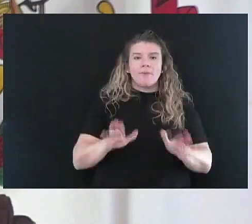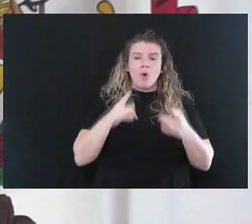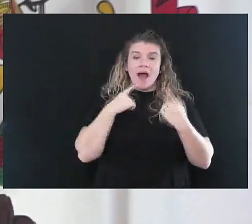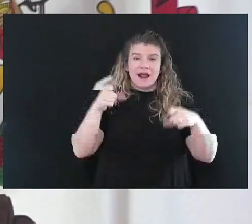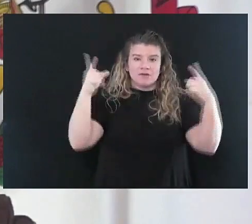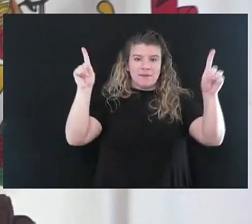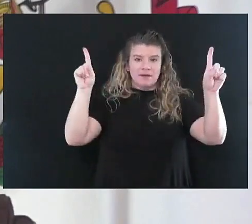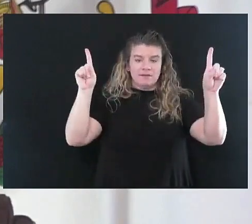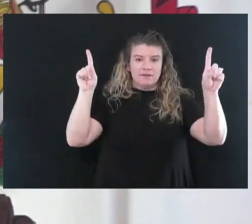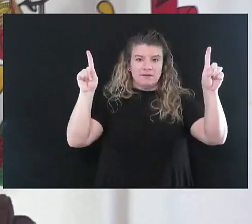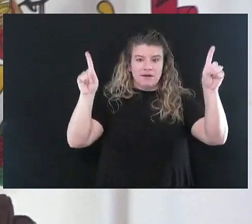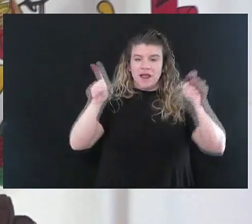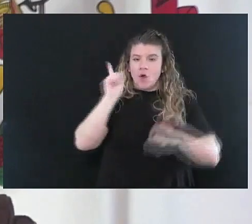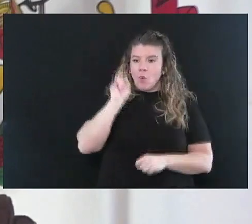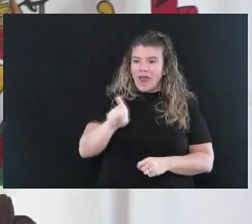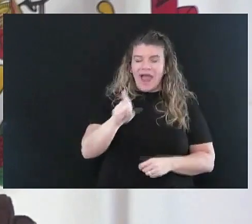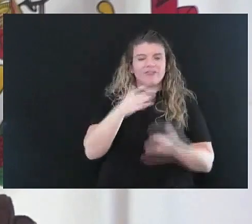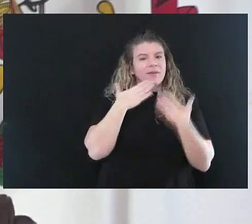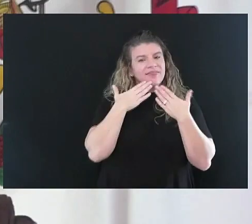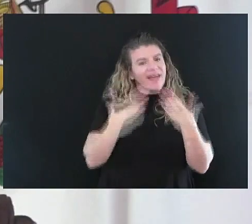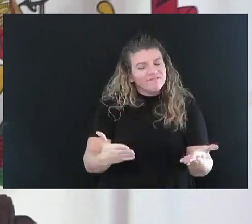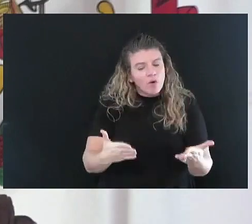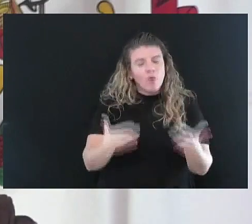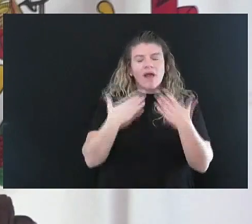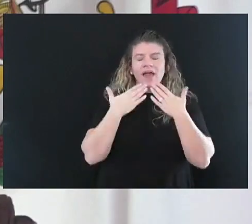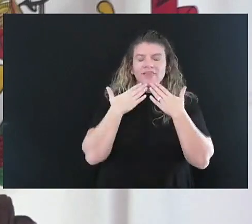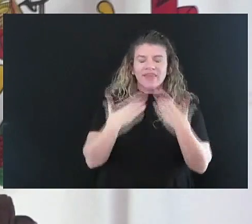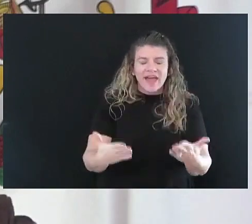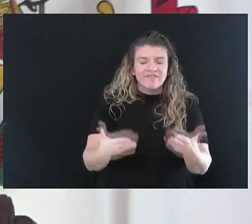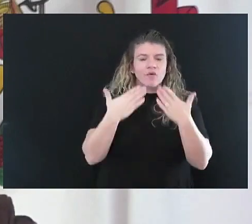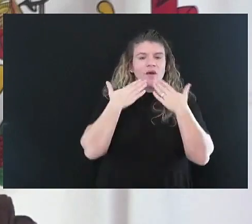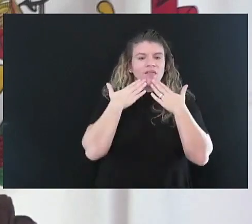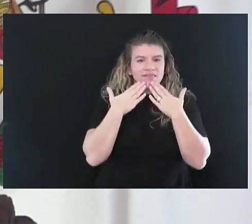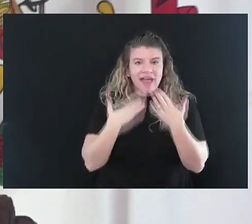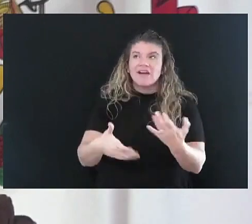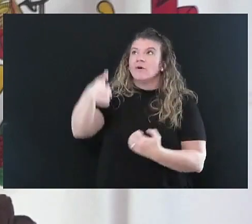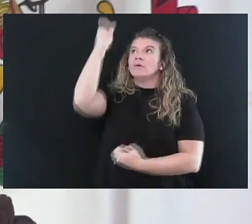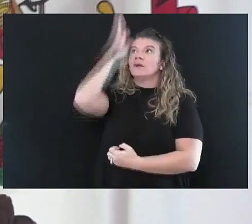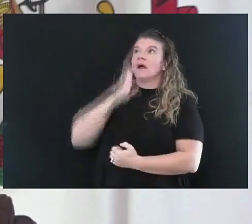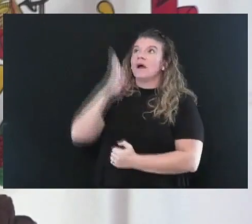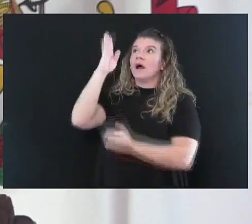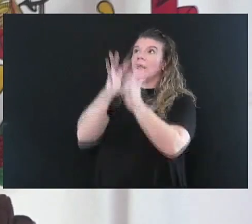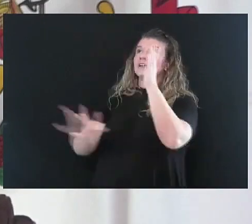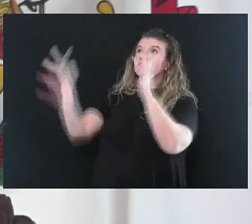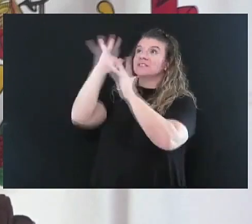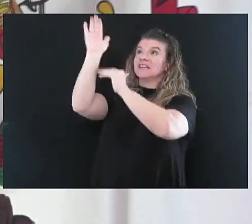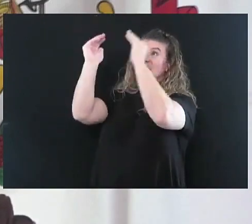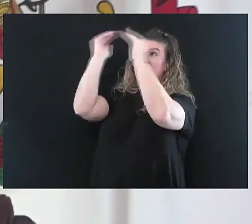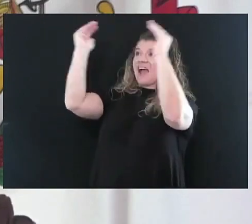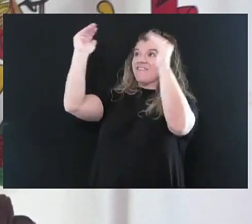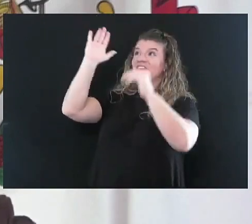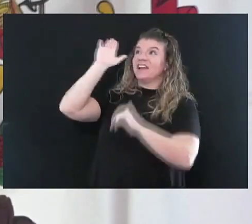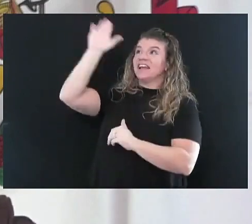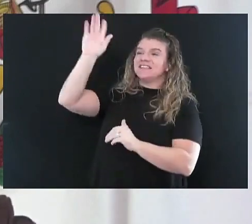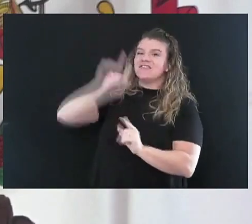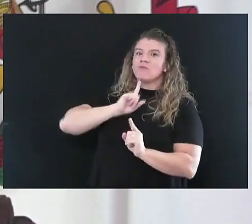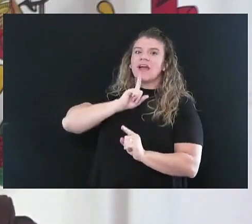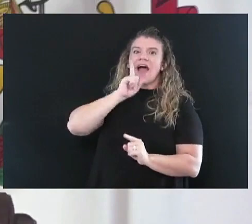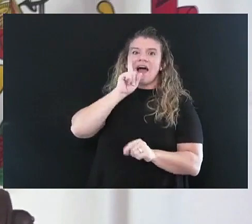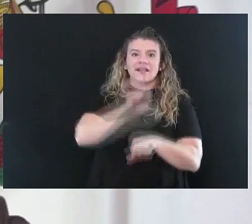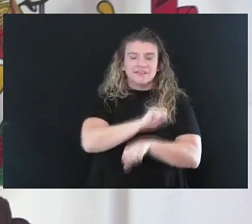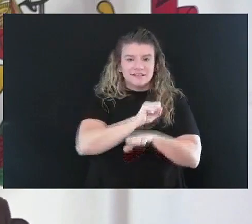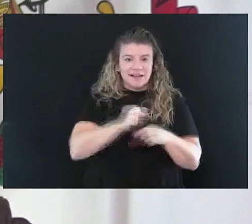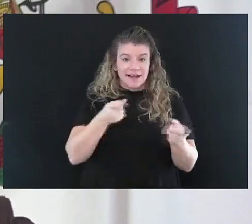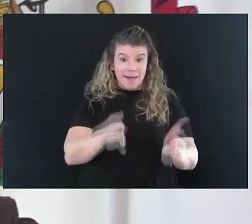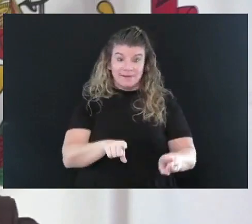we got to absolutely be thankful to God above if it's a reality, and everybody seems to think it is truly